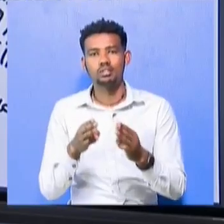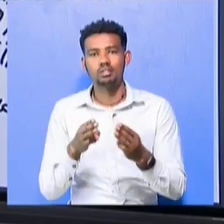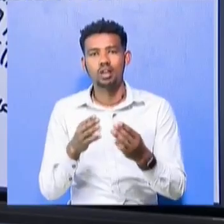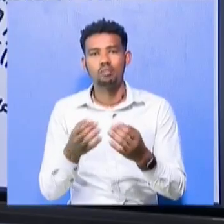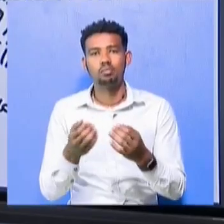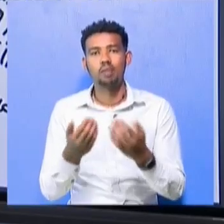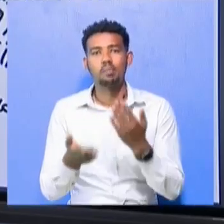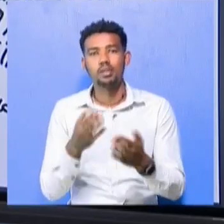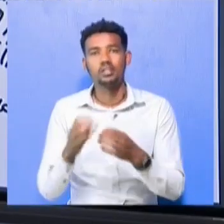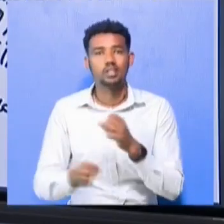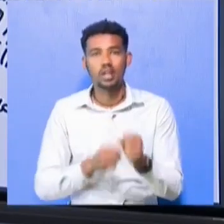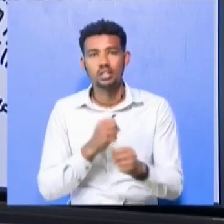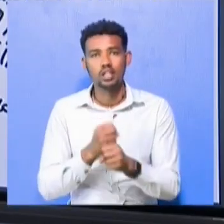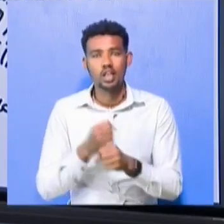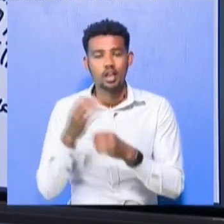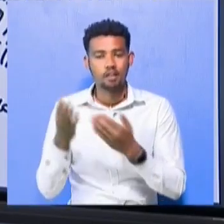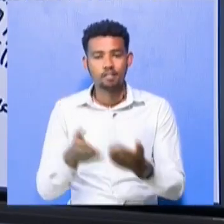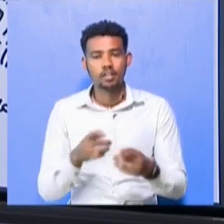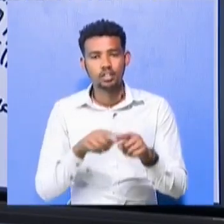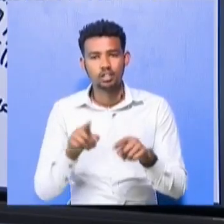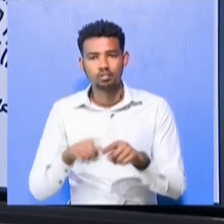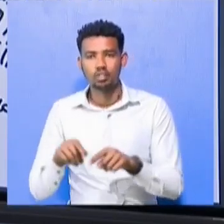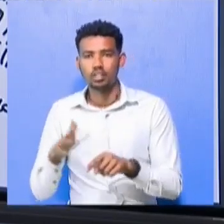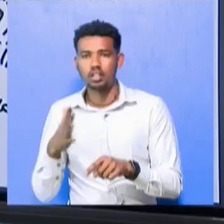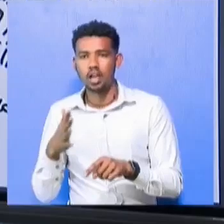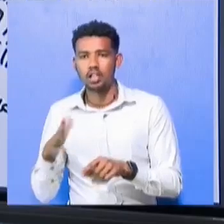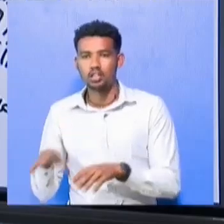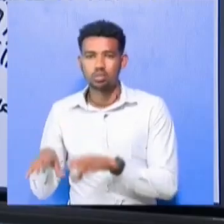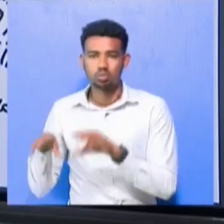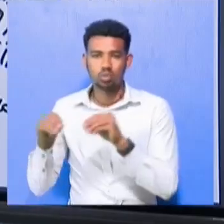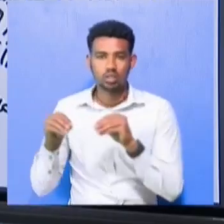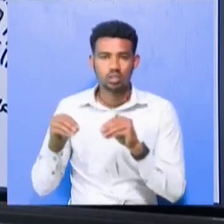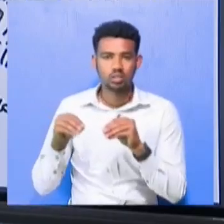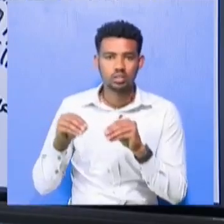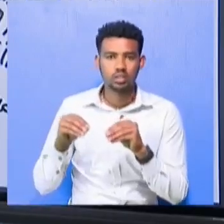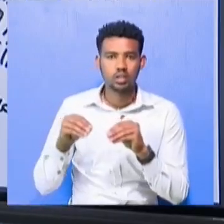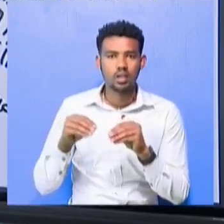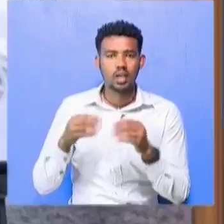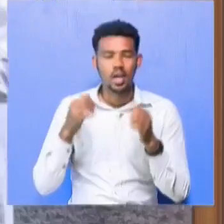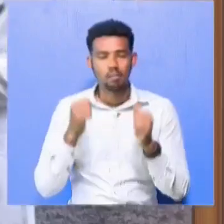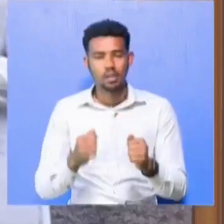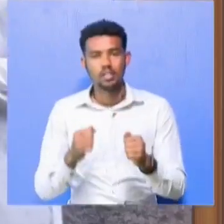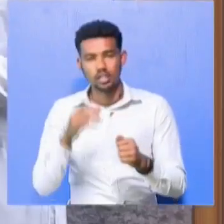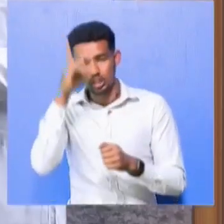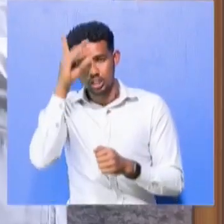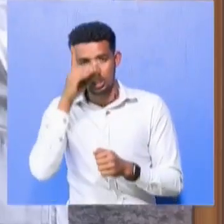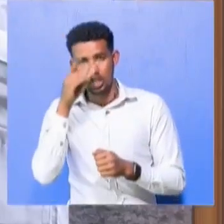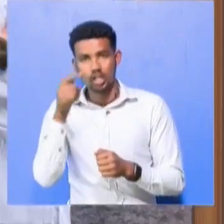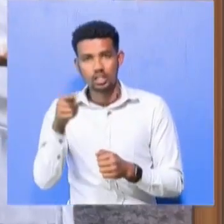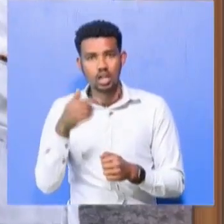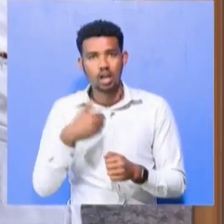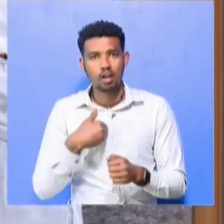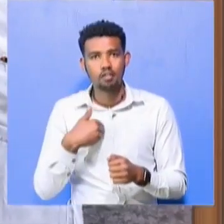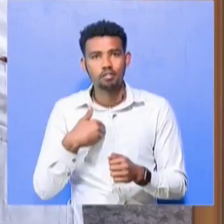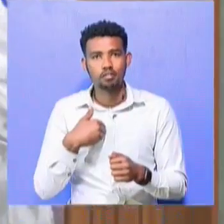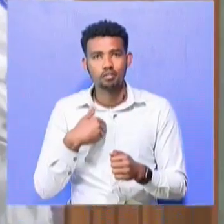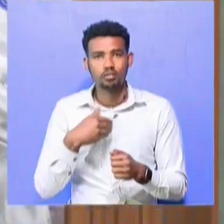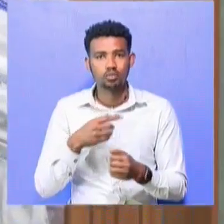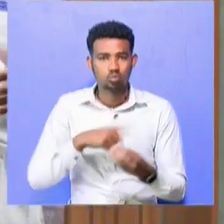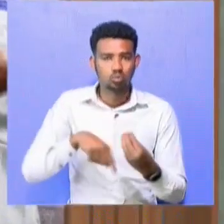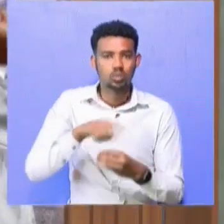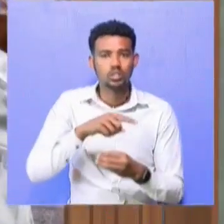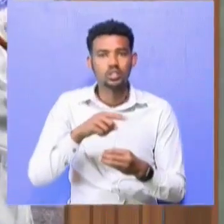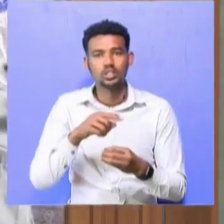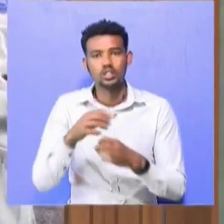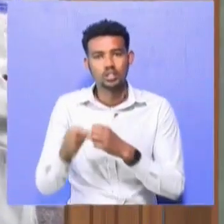it may invite different kinds of students who do have different ability or skill regarding science. Yeah,